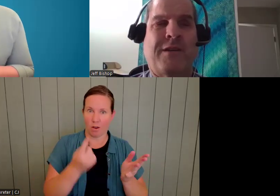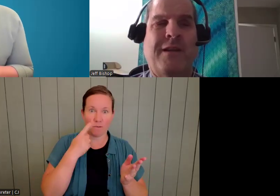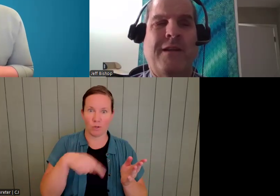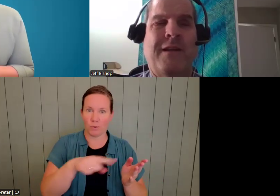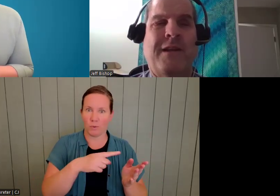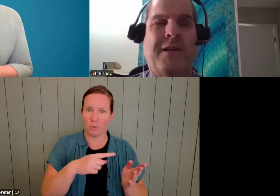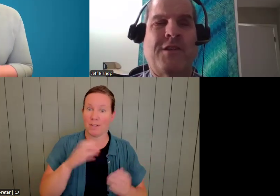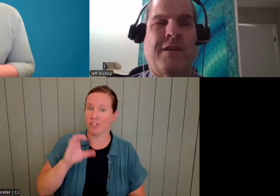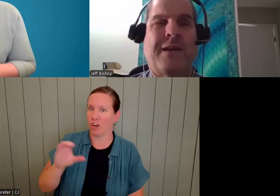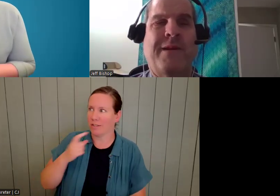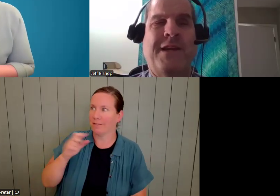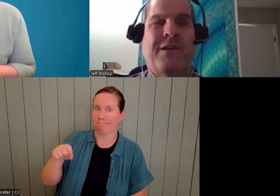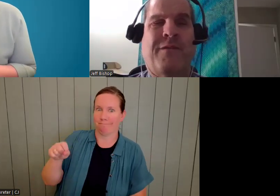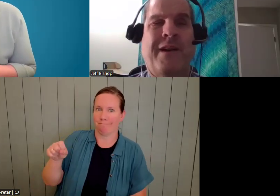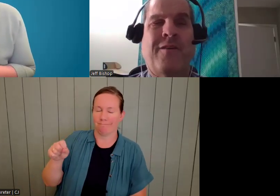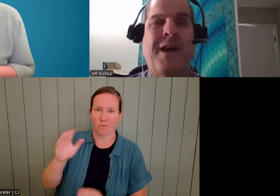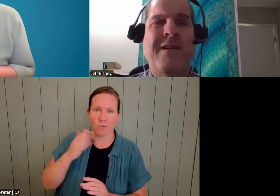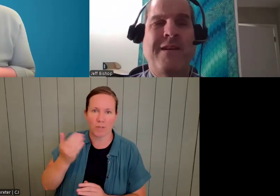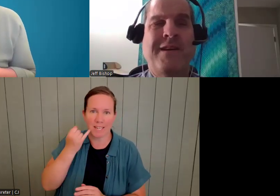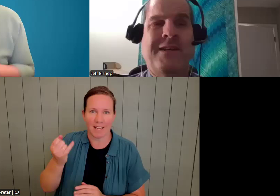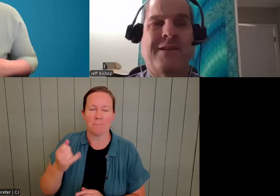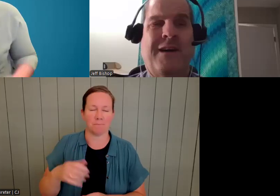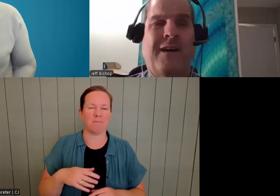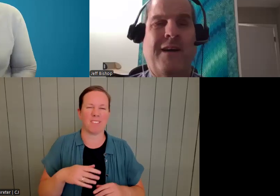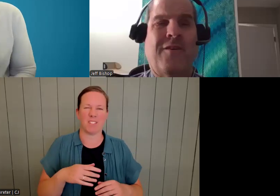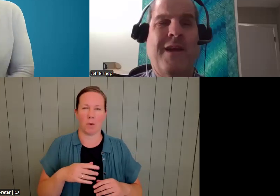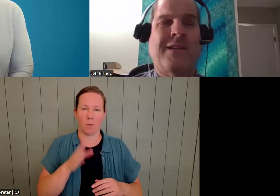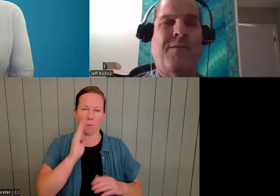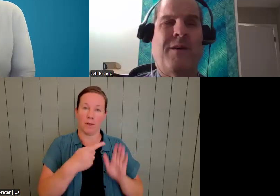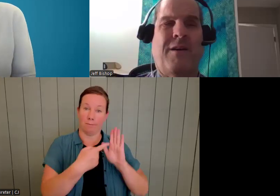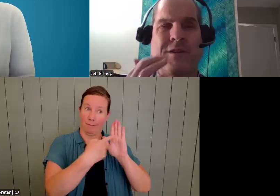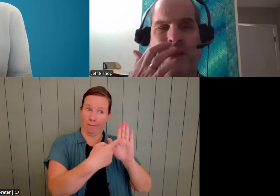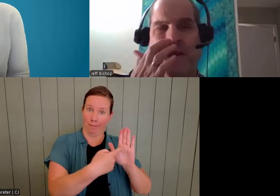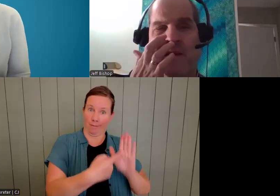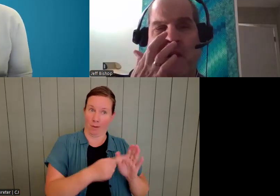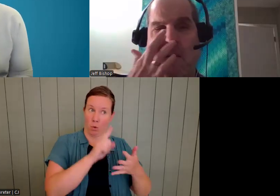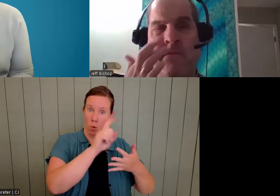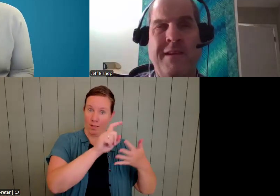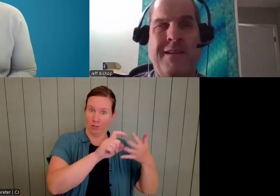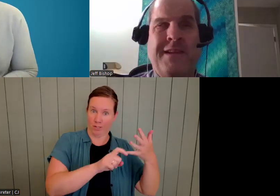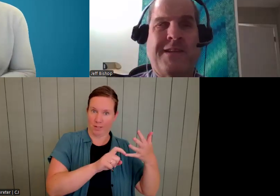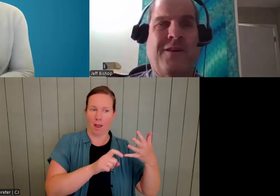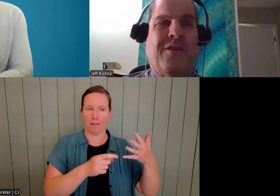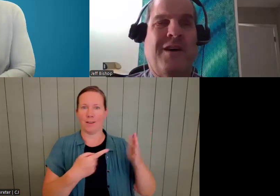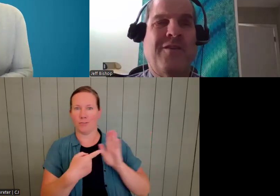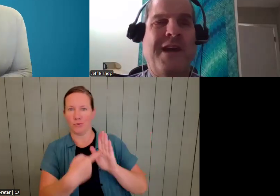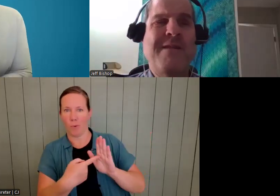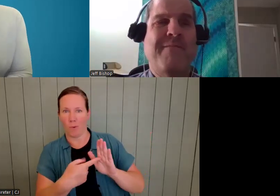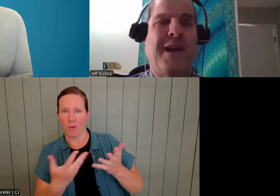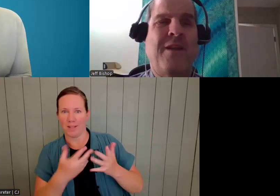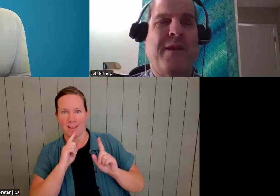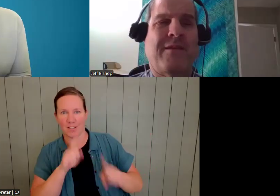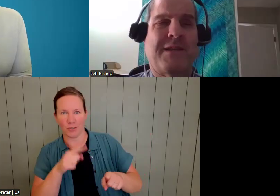awesome. Yeah, additional documentation for you. Okay. yeah, So, that'll be great. okay, so I'll do that. Okay. So